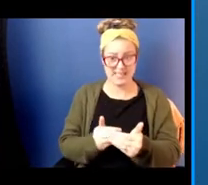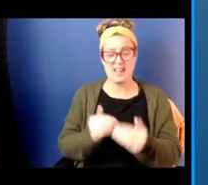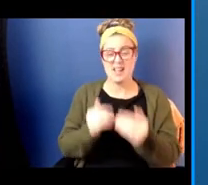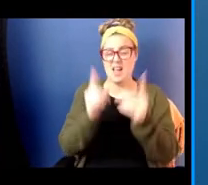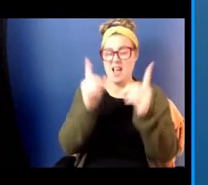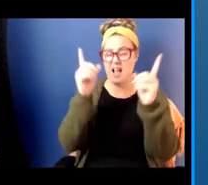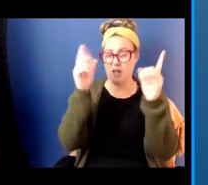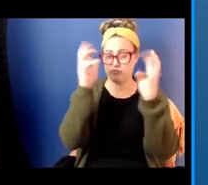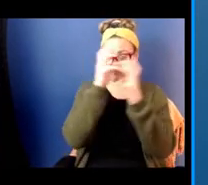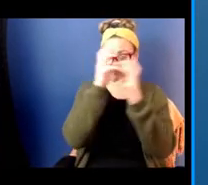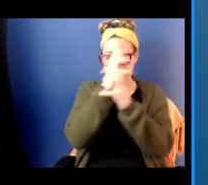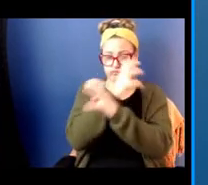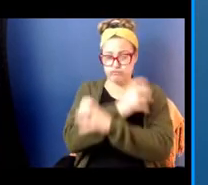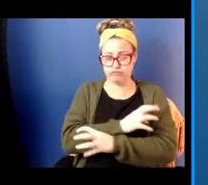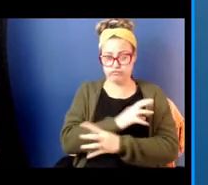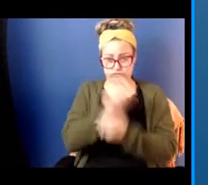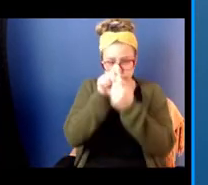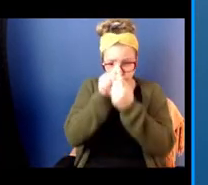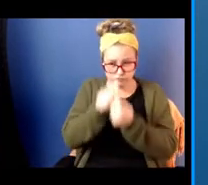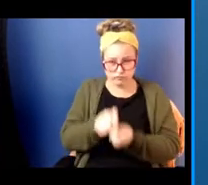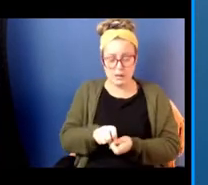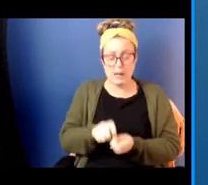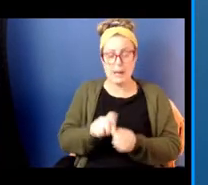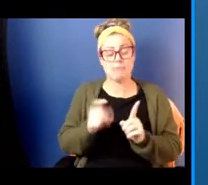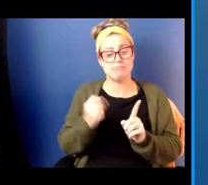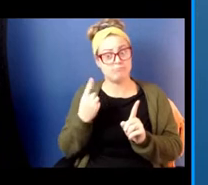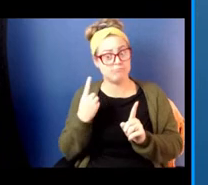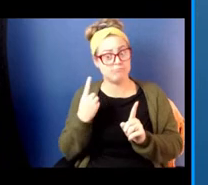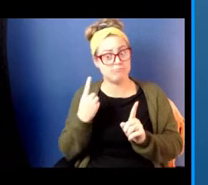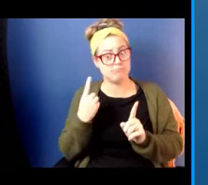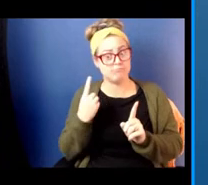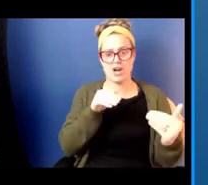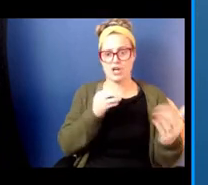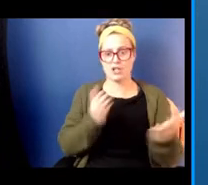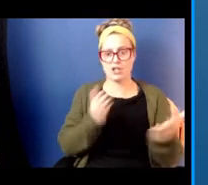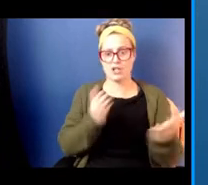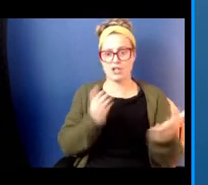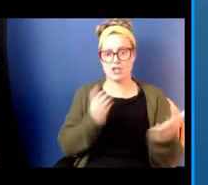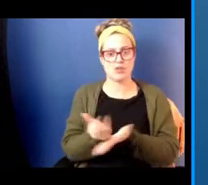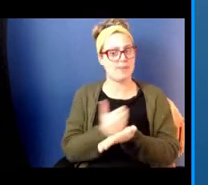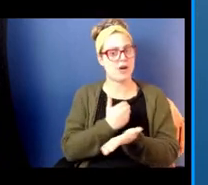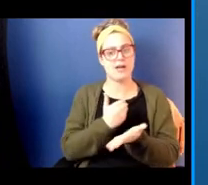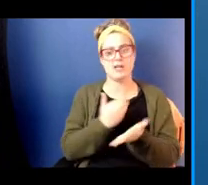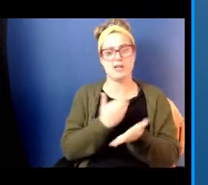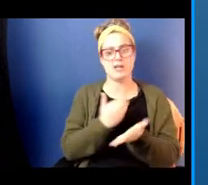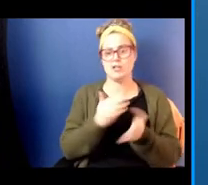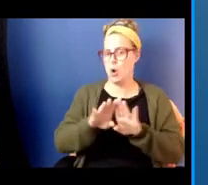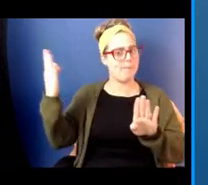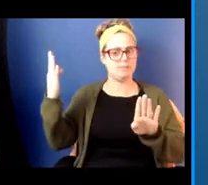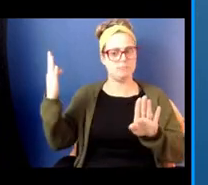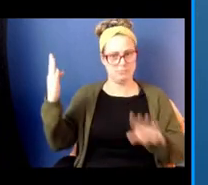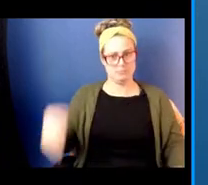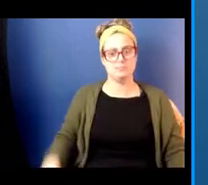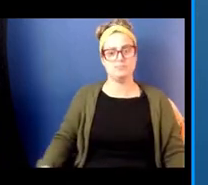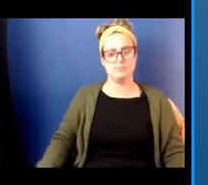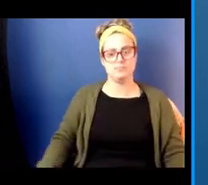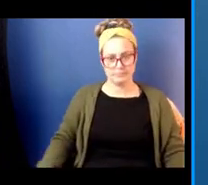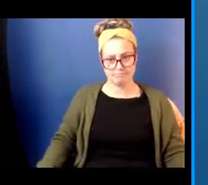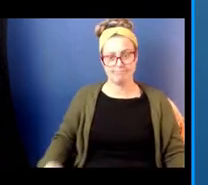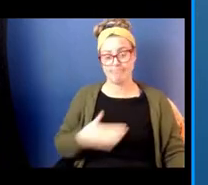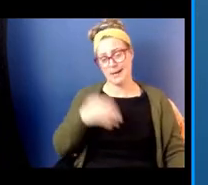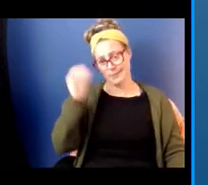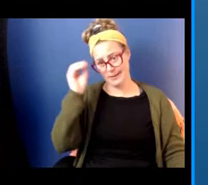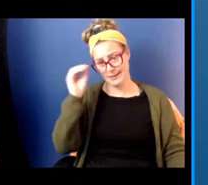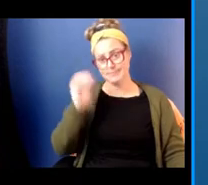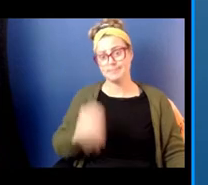in my opinion Fair transparent and open and while it might seem and